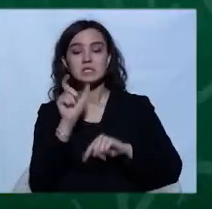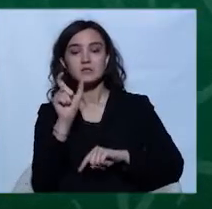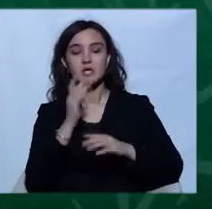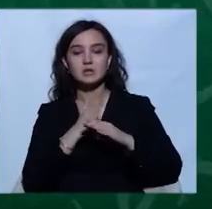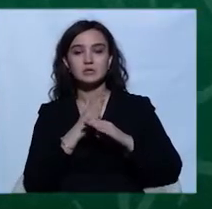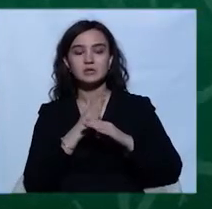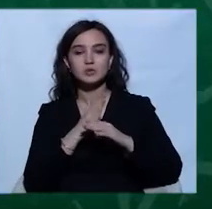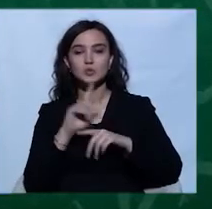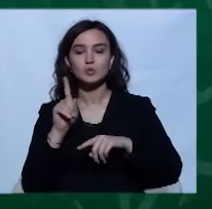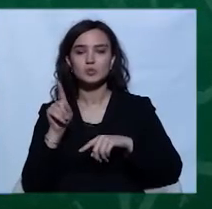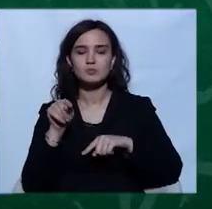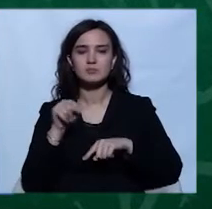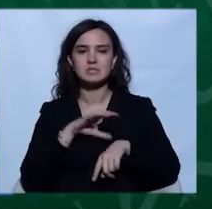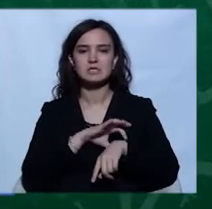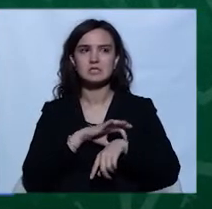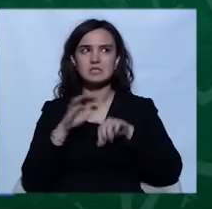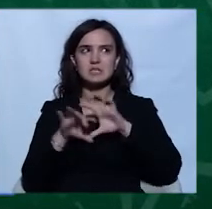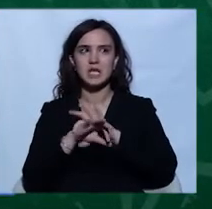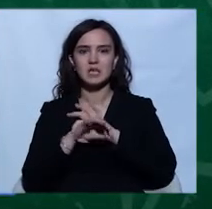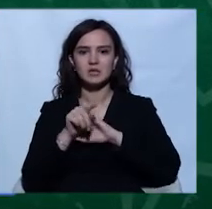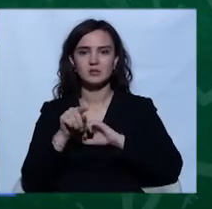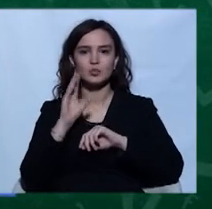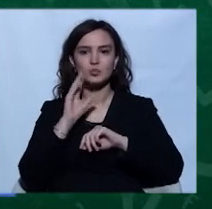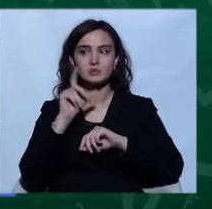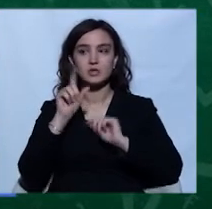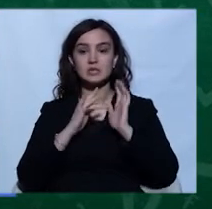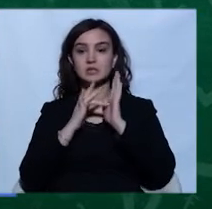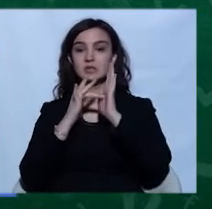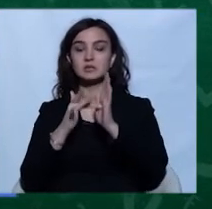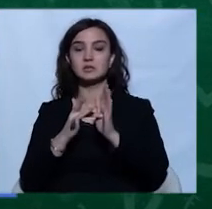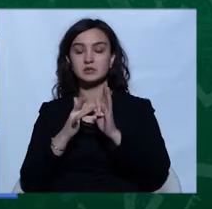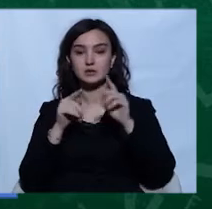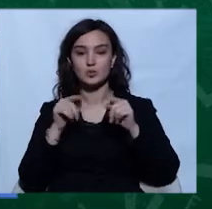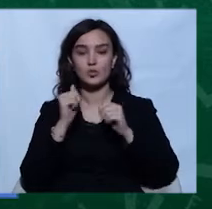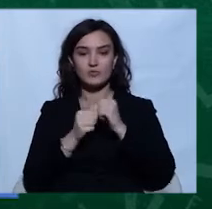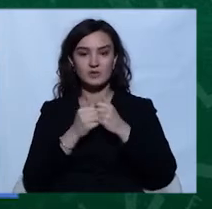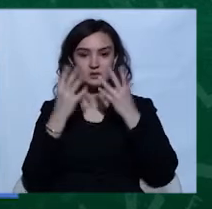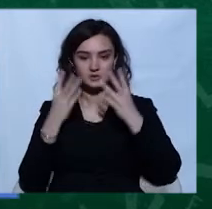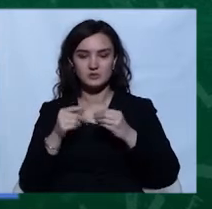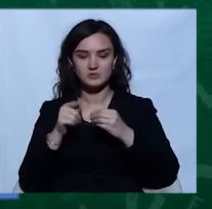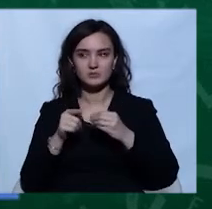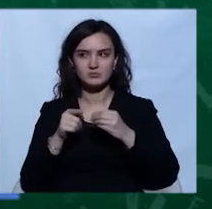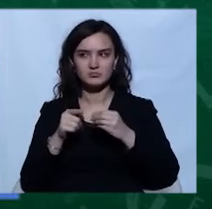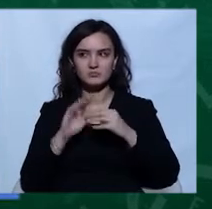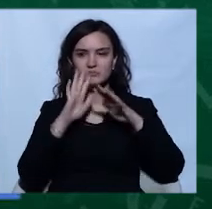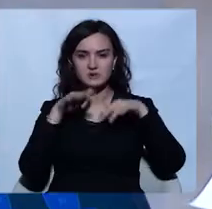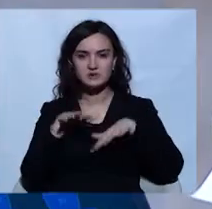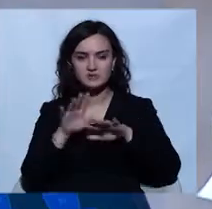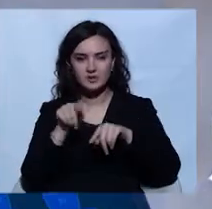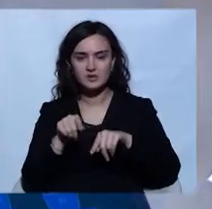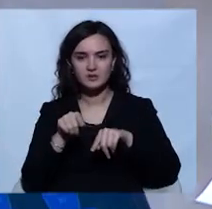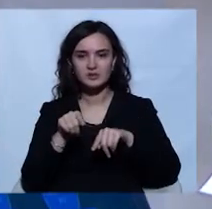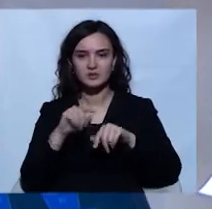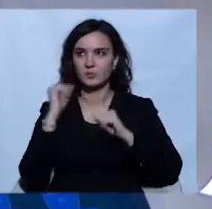to sail. And that is when you travel, like in the old days, on the seas by